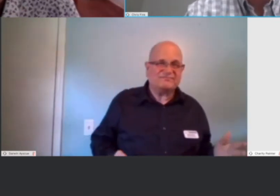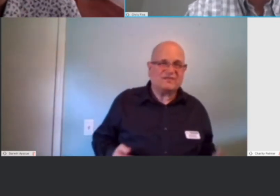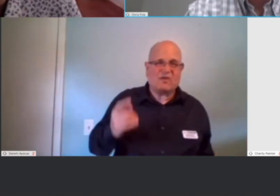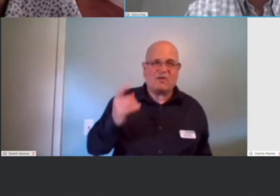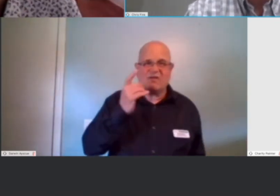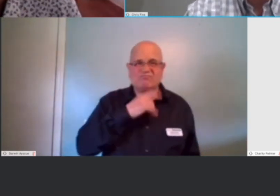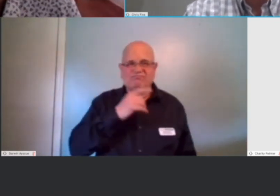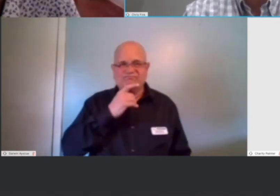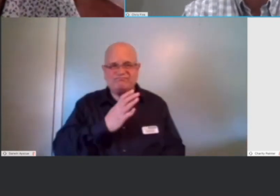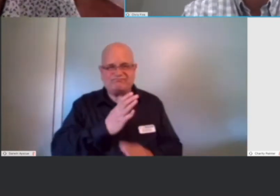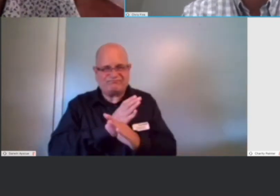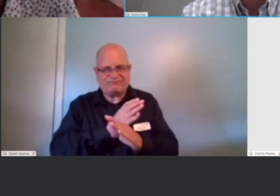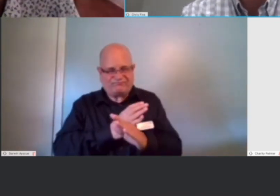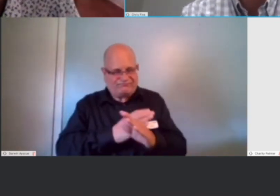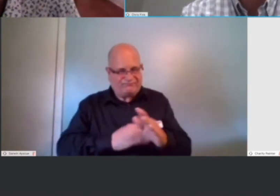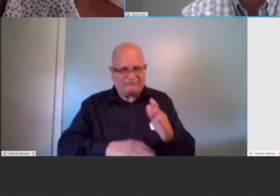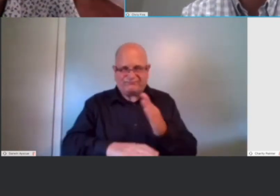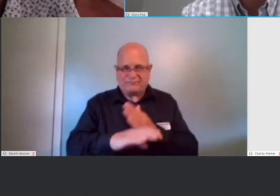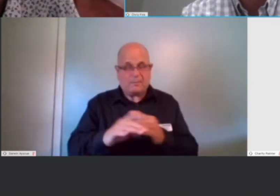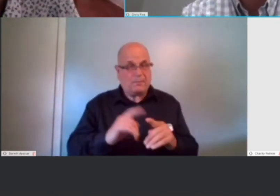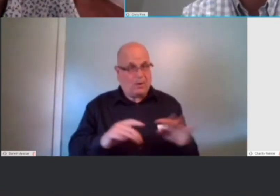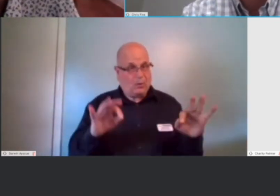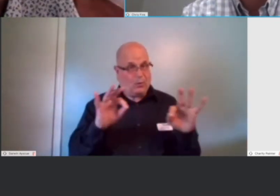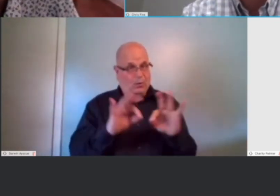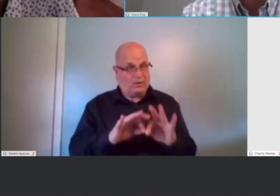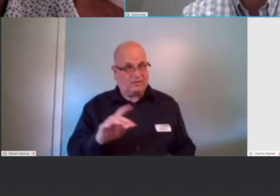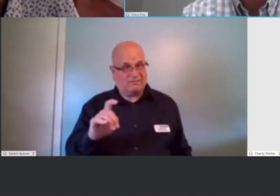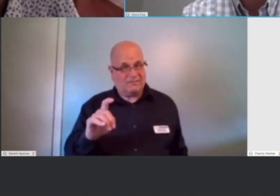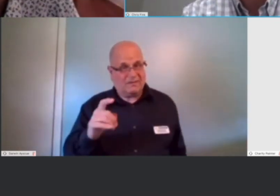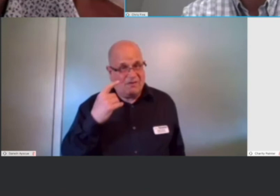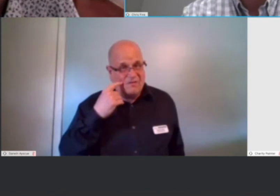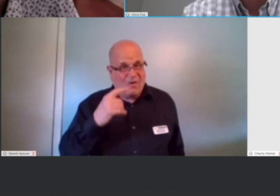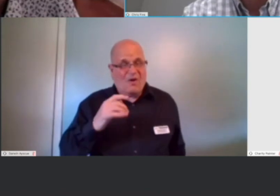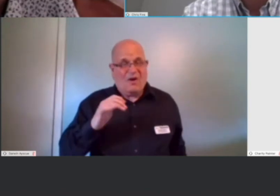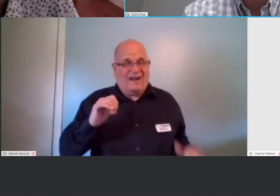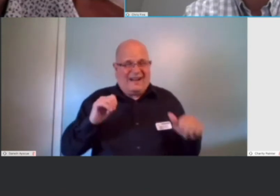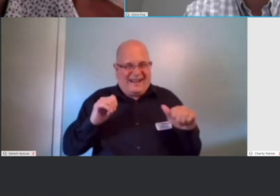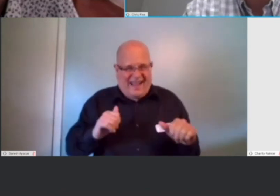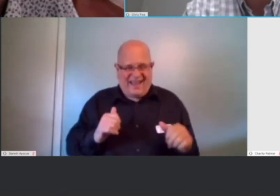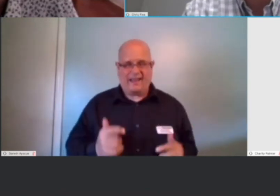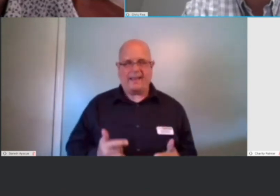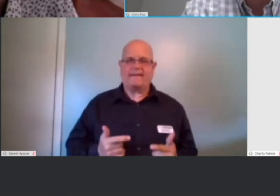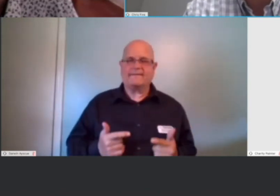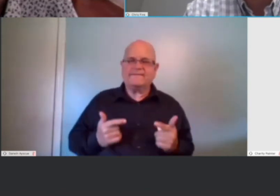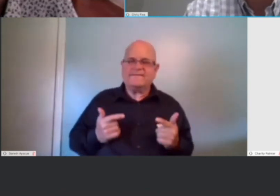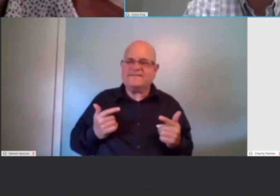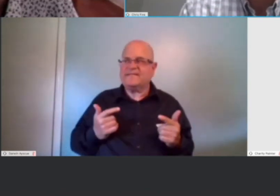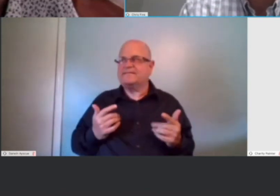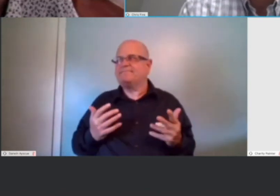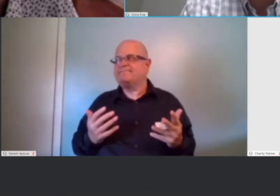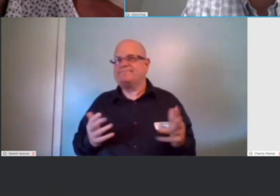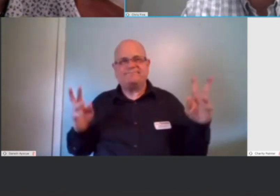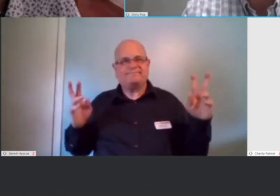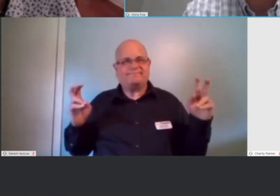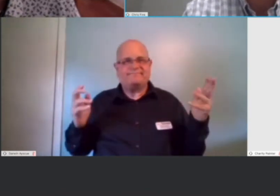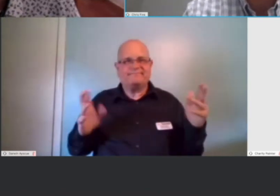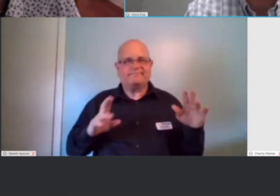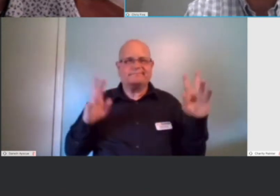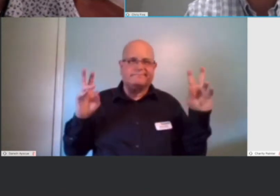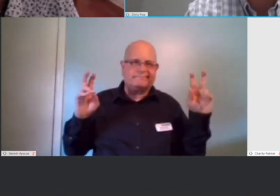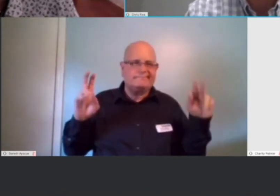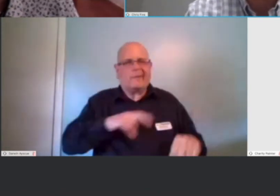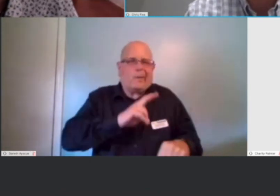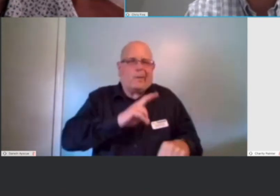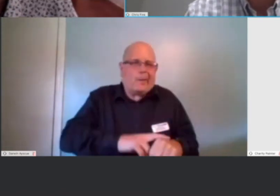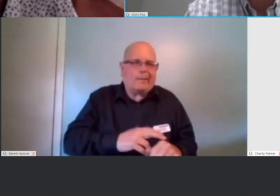that. But what is that worth? What is it worth to be able to live a quote-unquote normal life, if